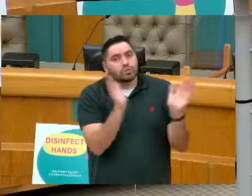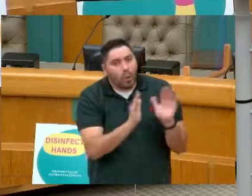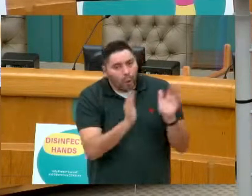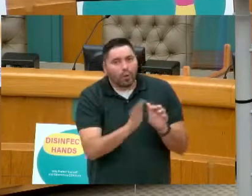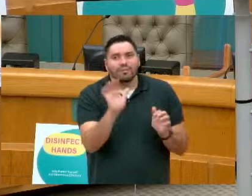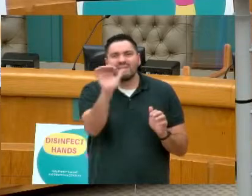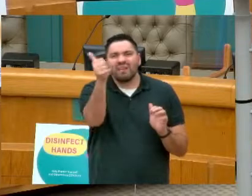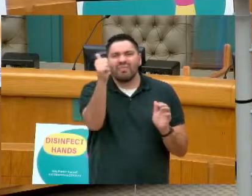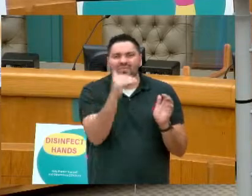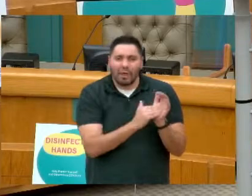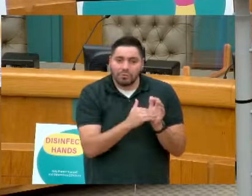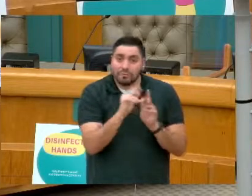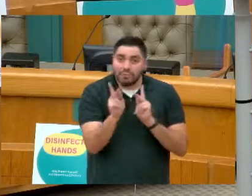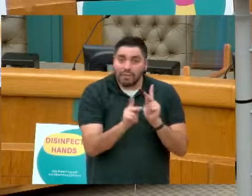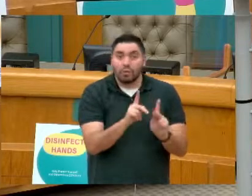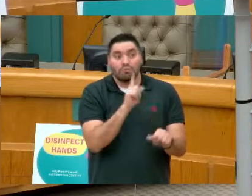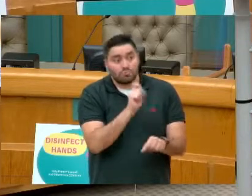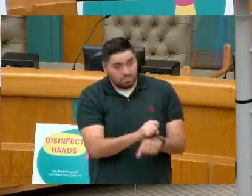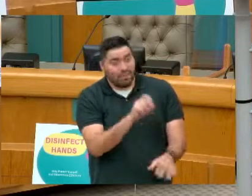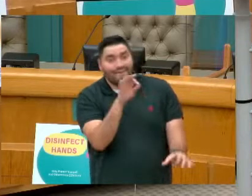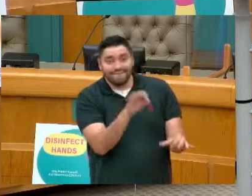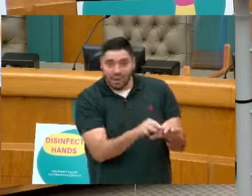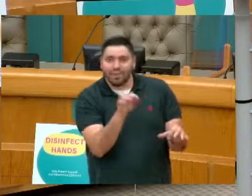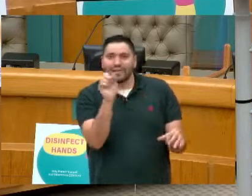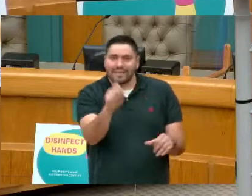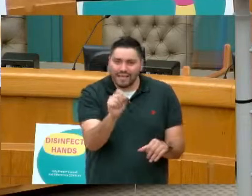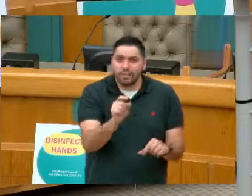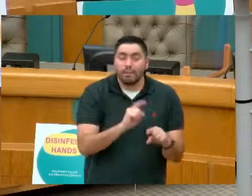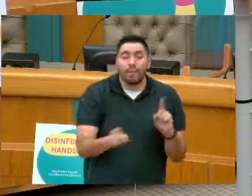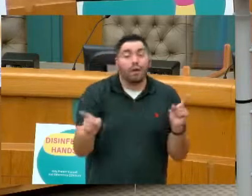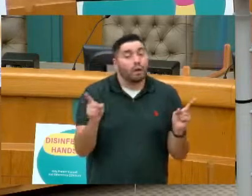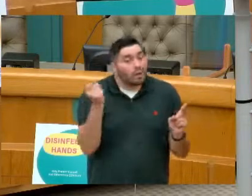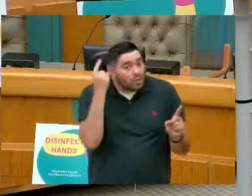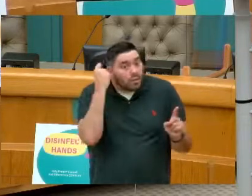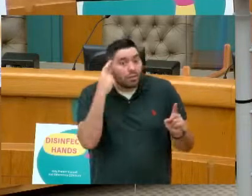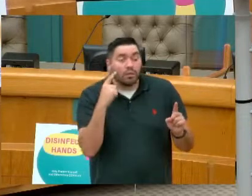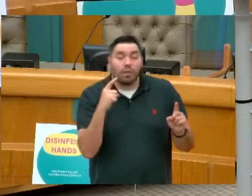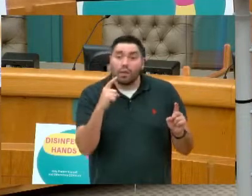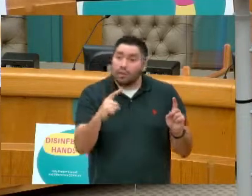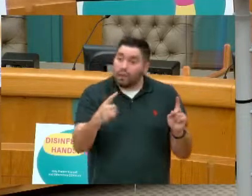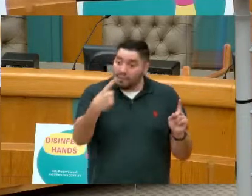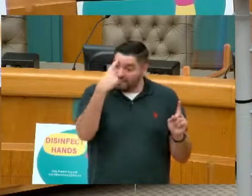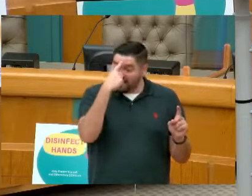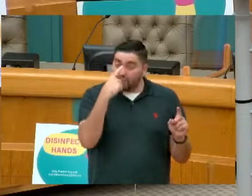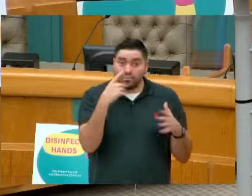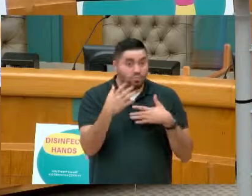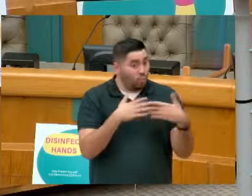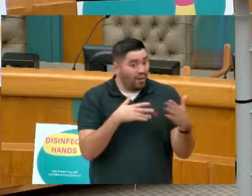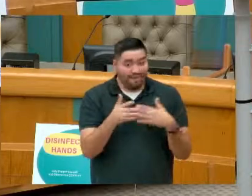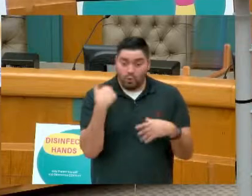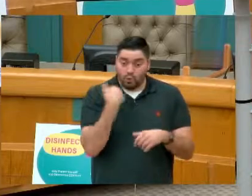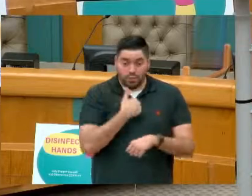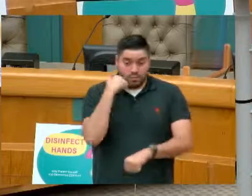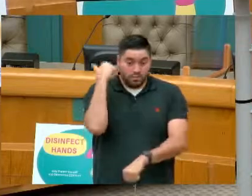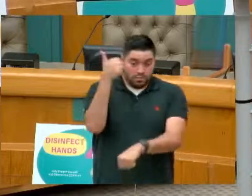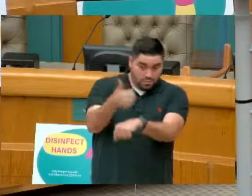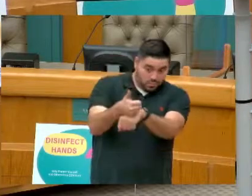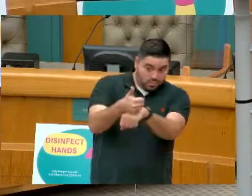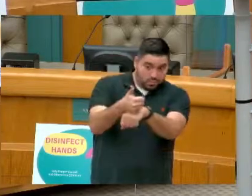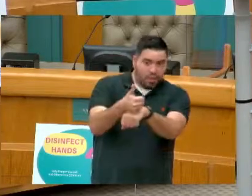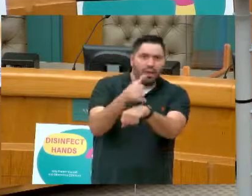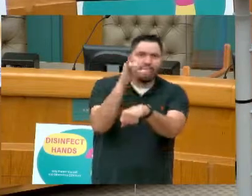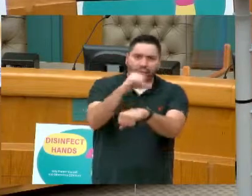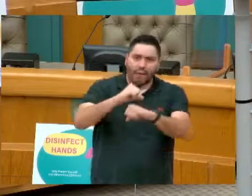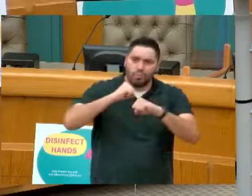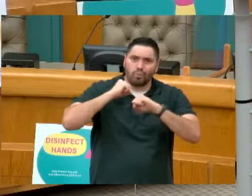if you remember, in July, we had a runoff, and we had the runoff, it was the peak of our cases. And what we did during